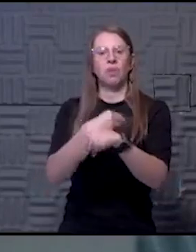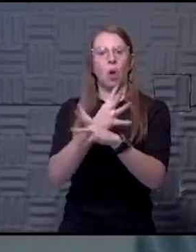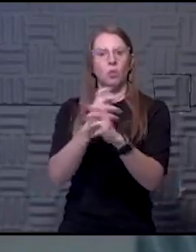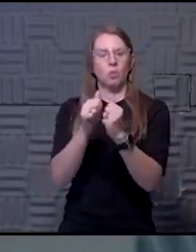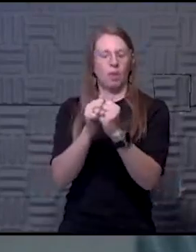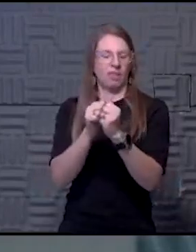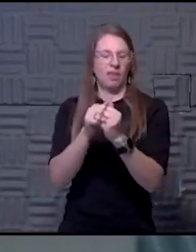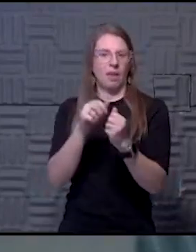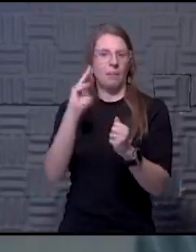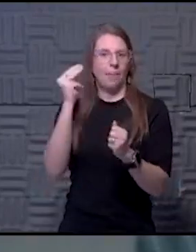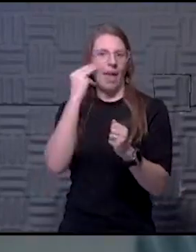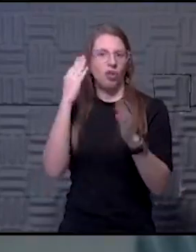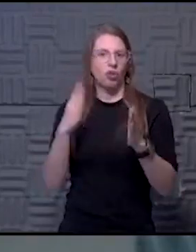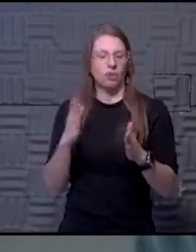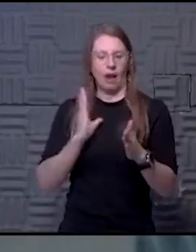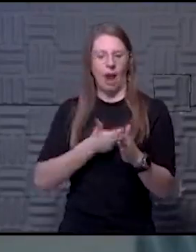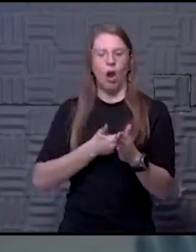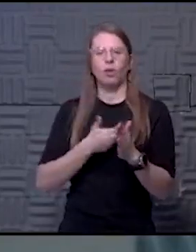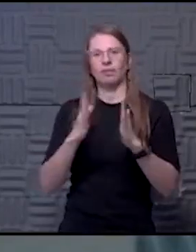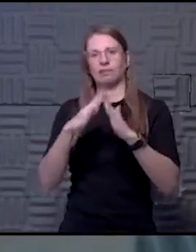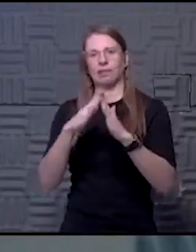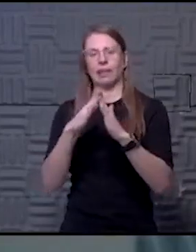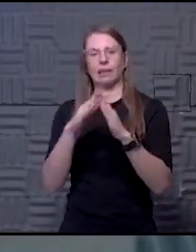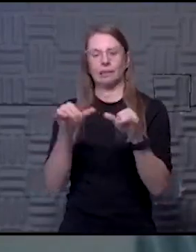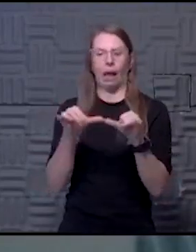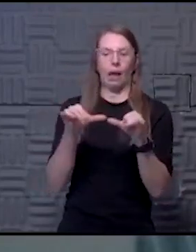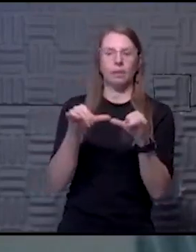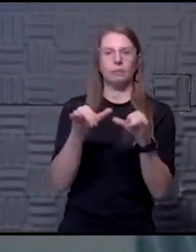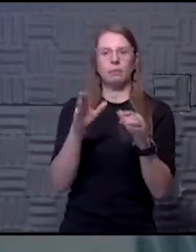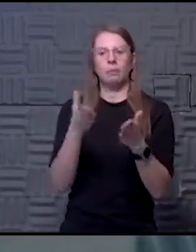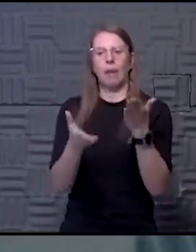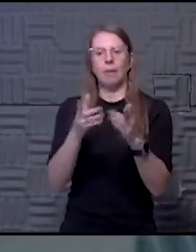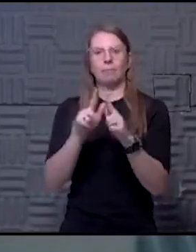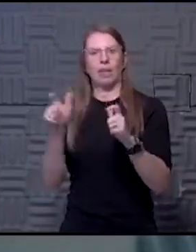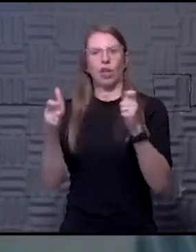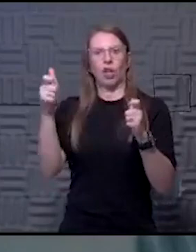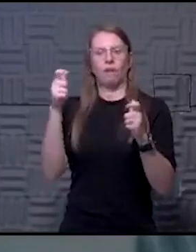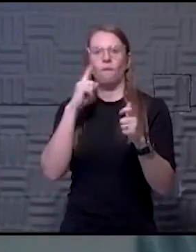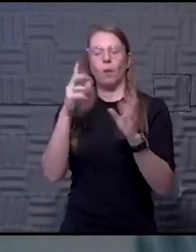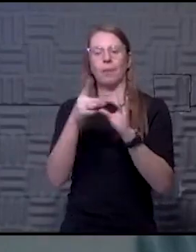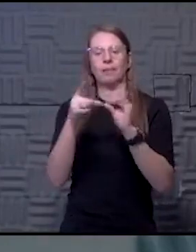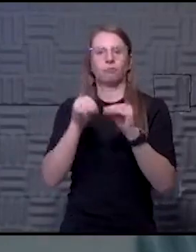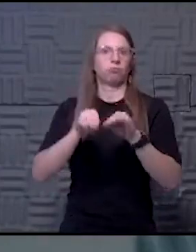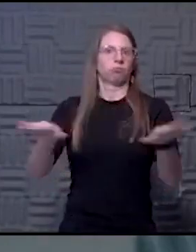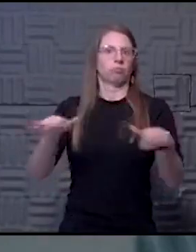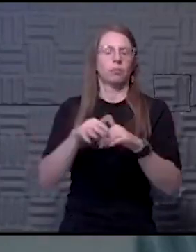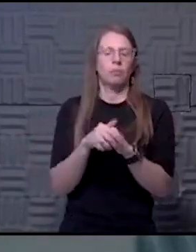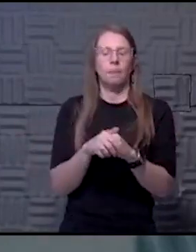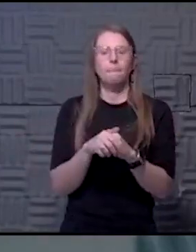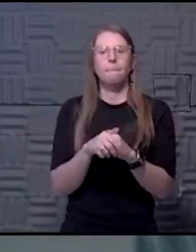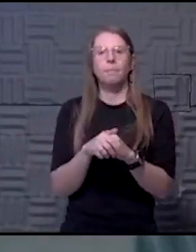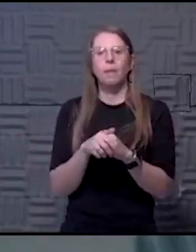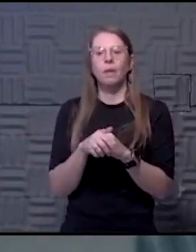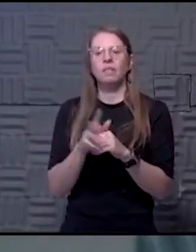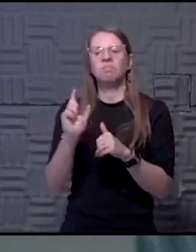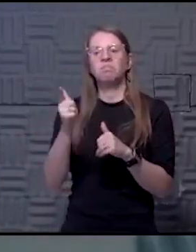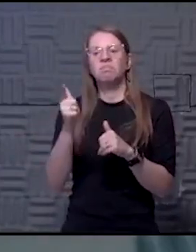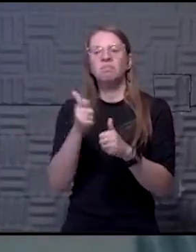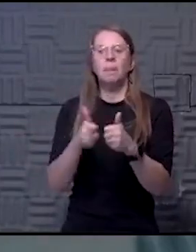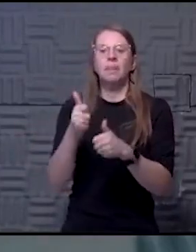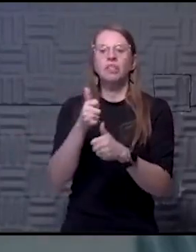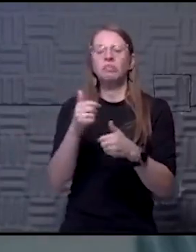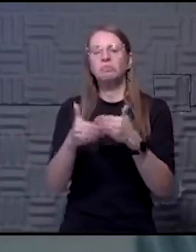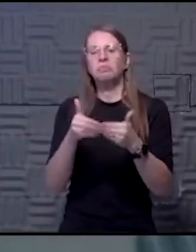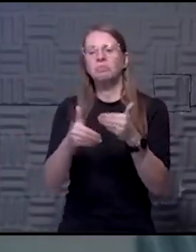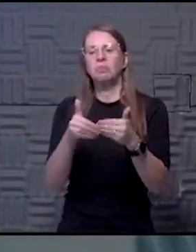mayors about our city size, maybe a little bit larger in our region, to try to get messages out. Later in the administration, that was typically